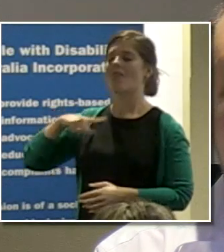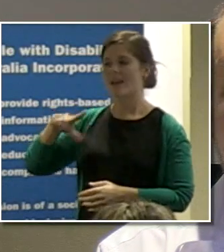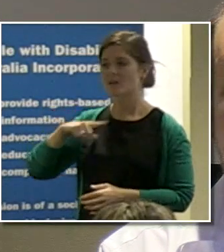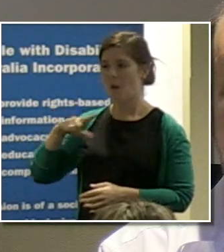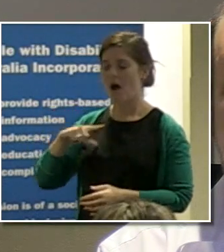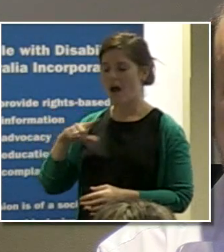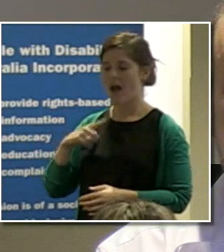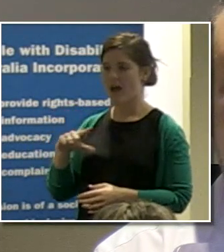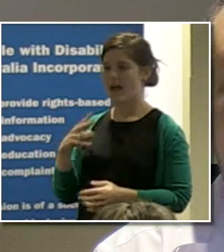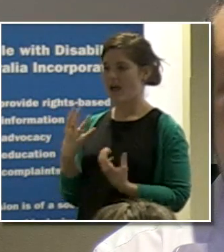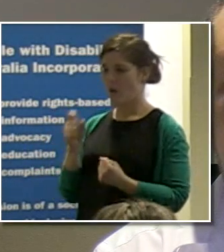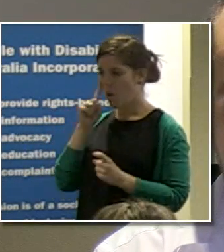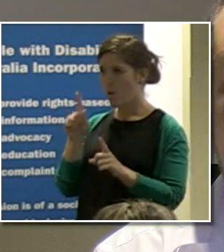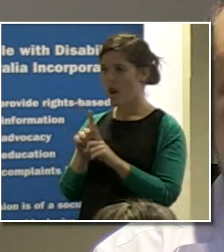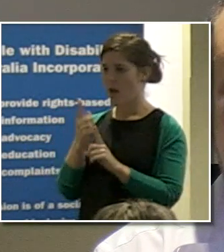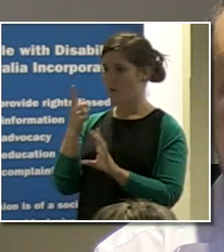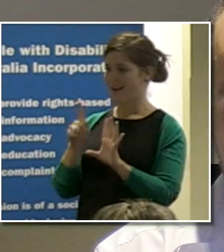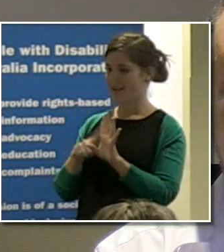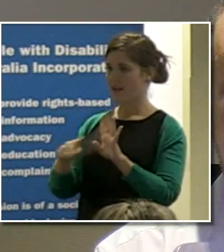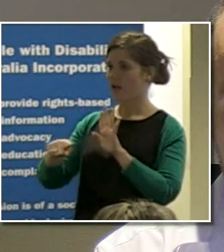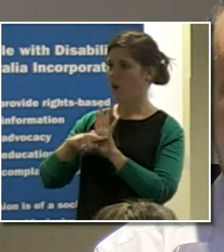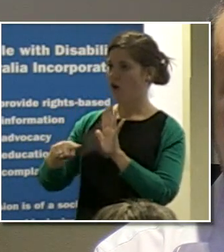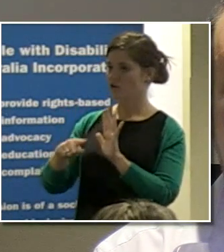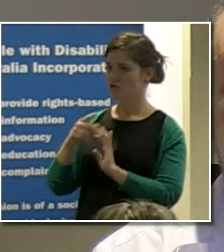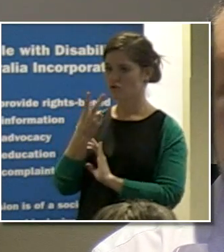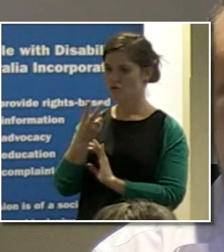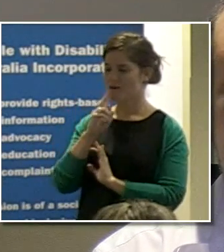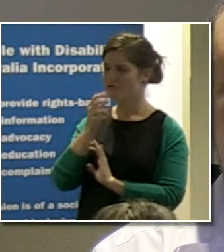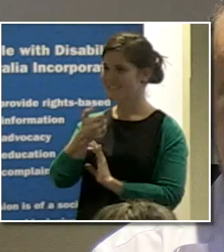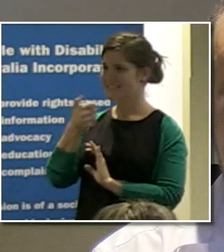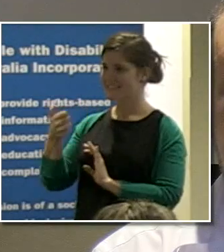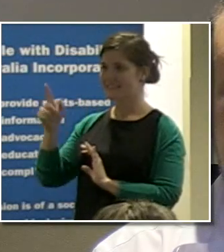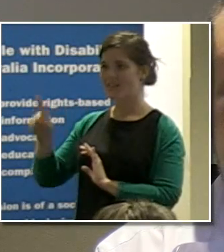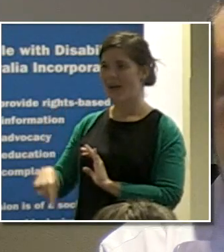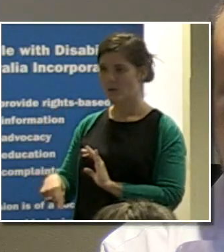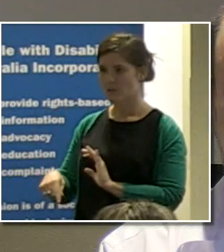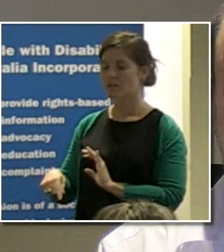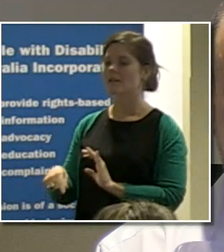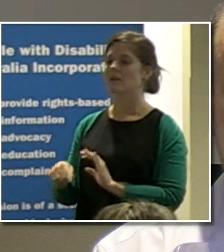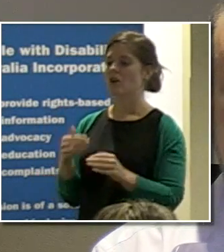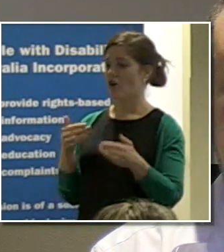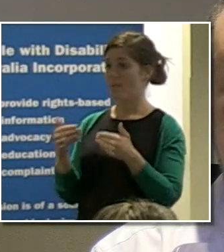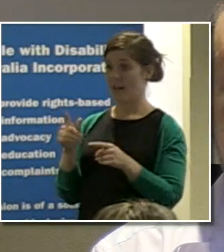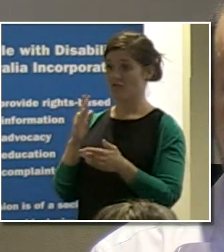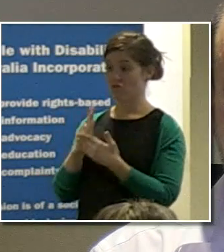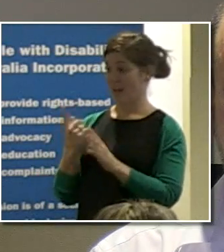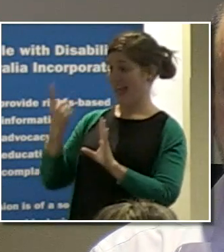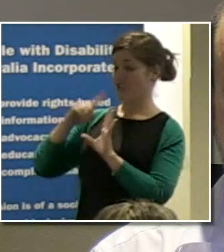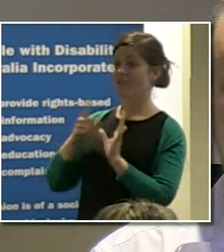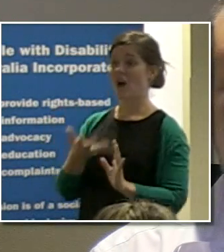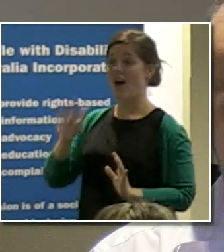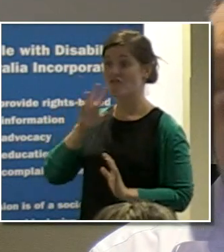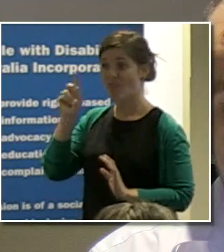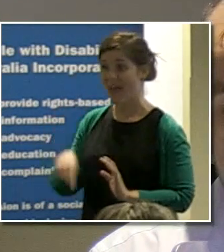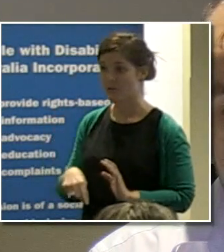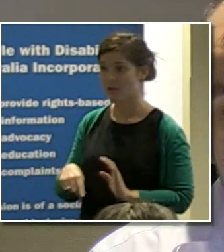with a net loss for the year of about $266,000. compared to about 500,000 the previous year. So we're